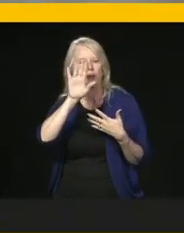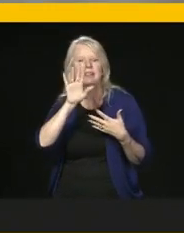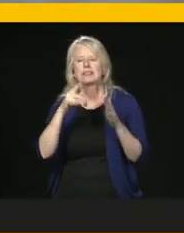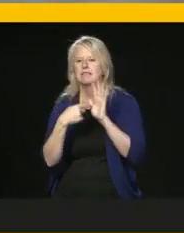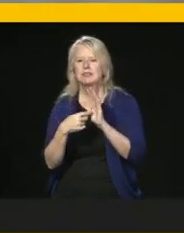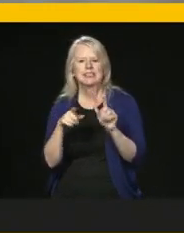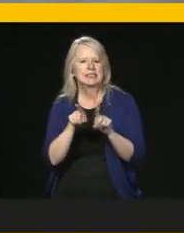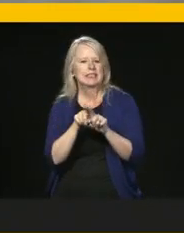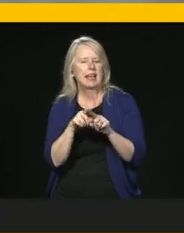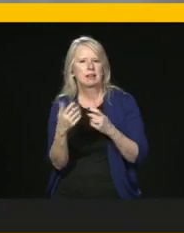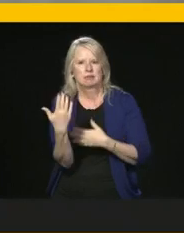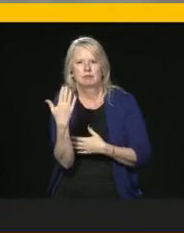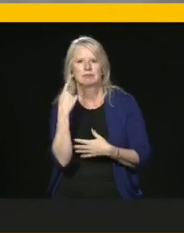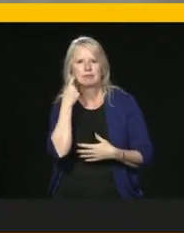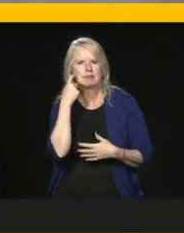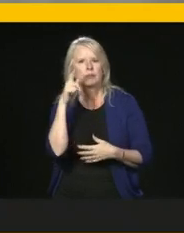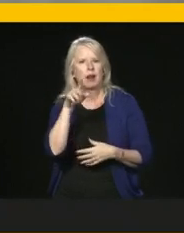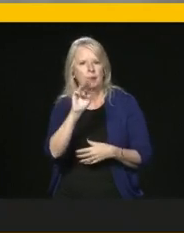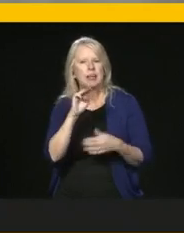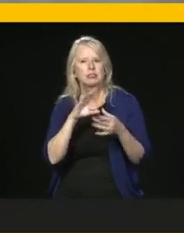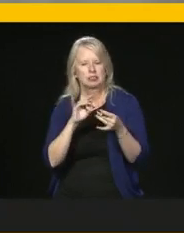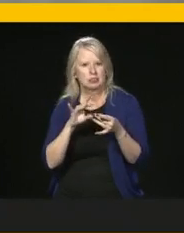will be here to dialogue.